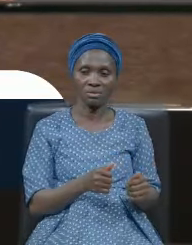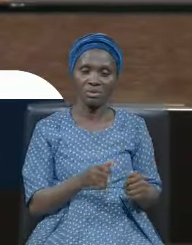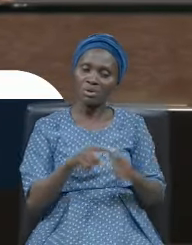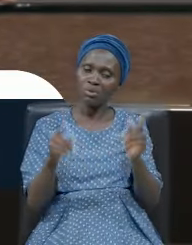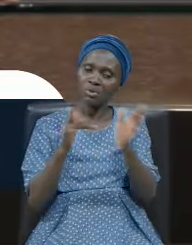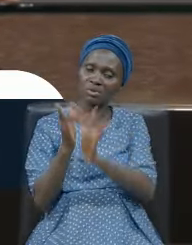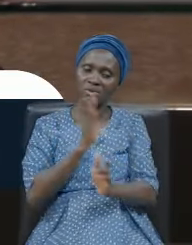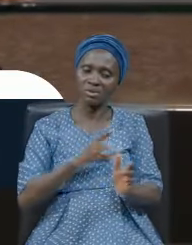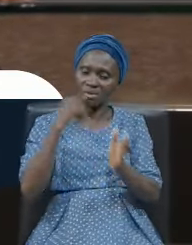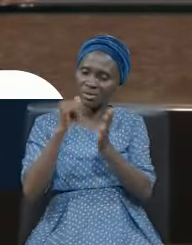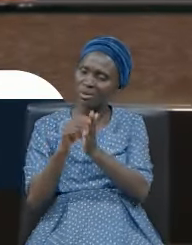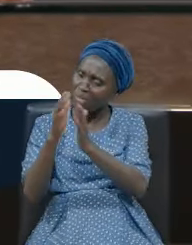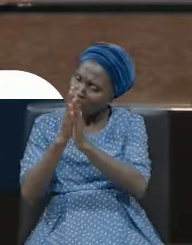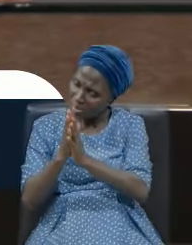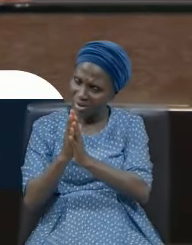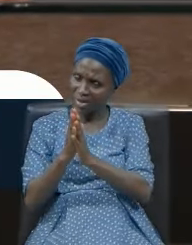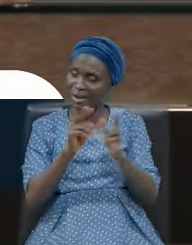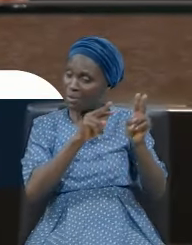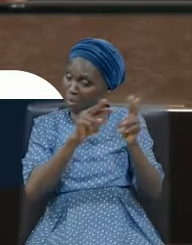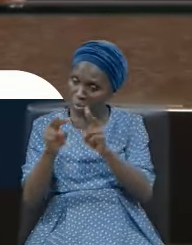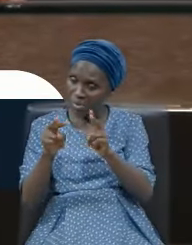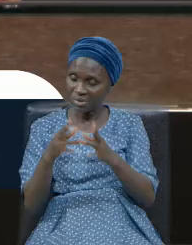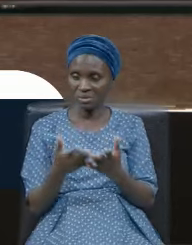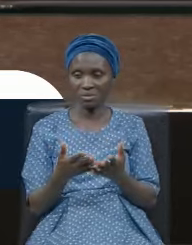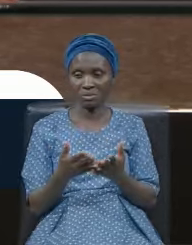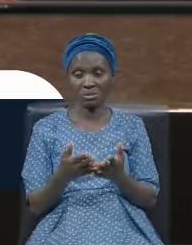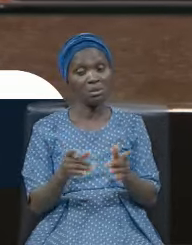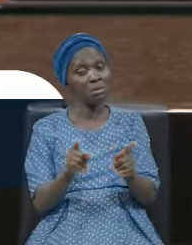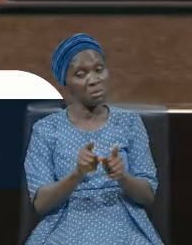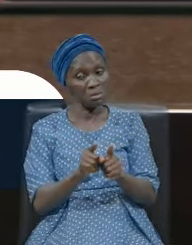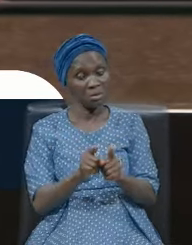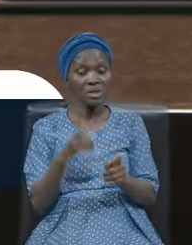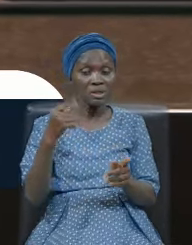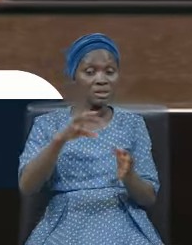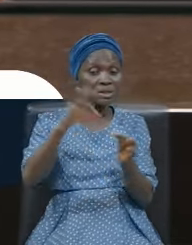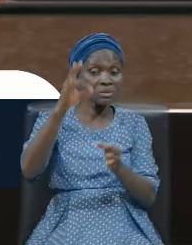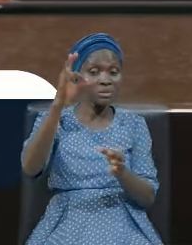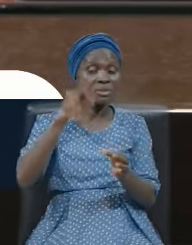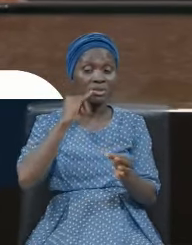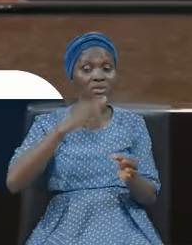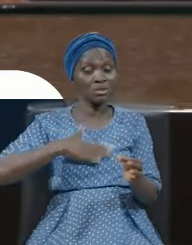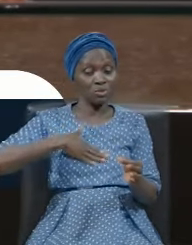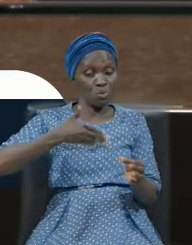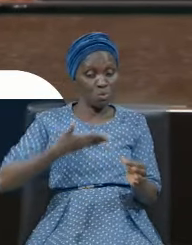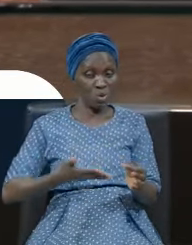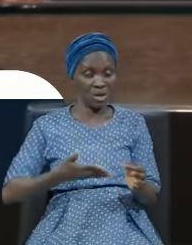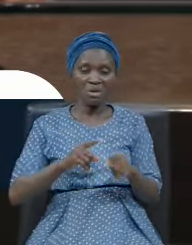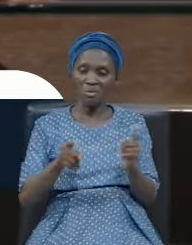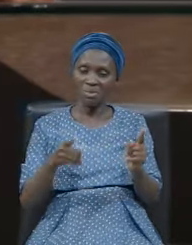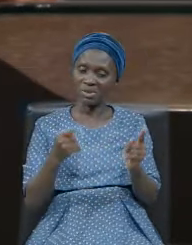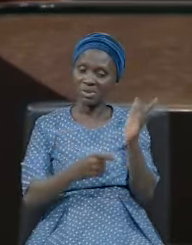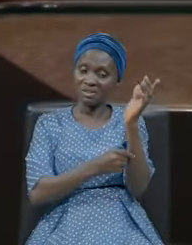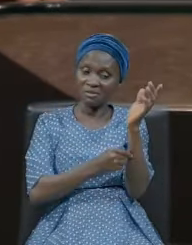watch. Because though the spirit is willing, the flesh is weak. Go